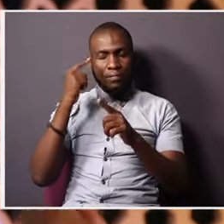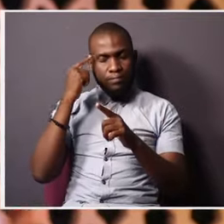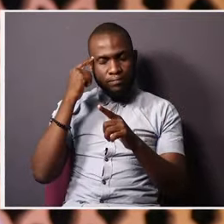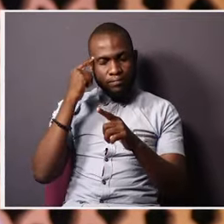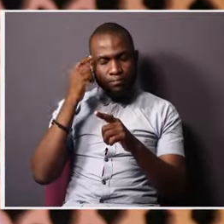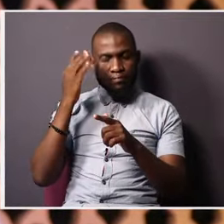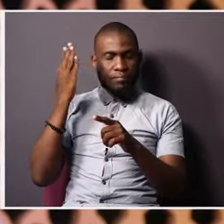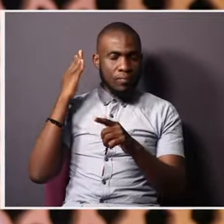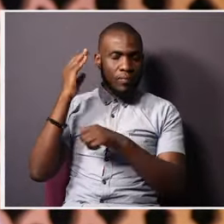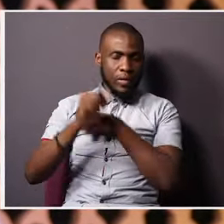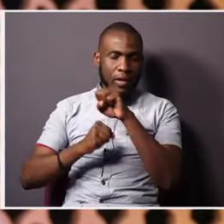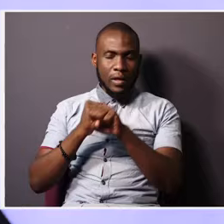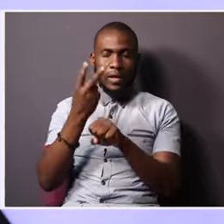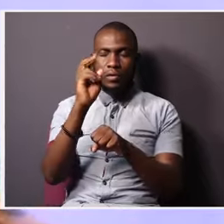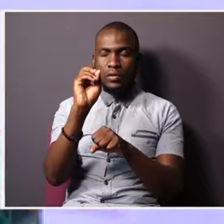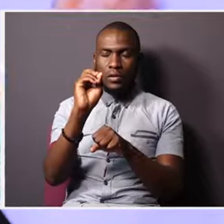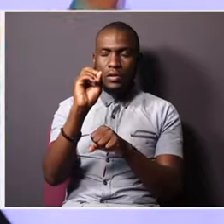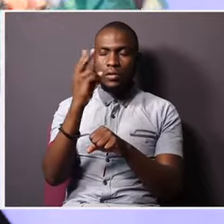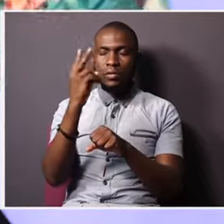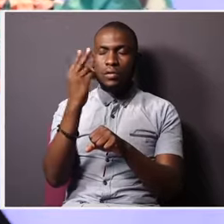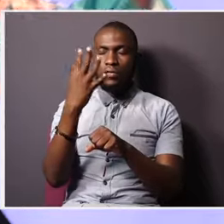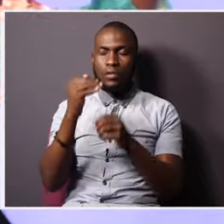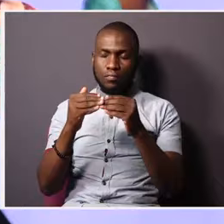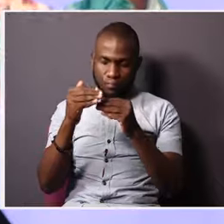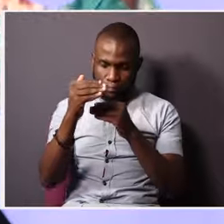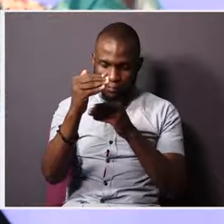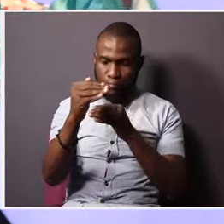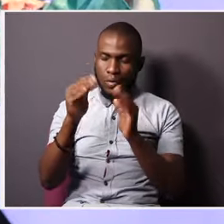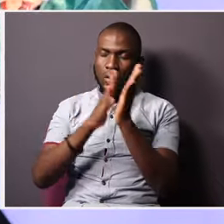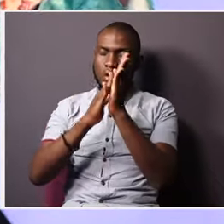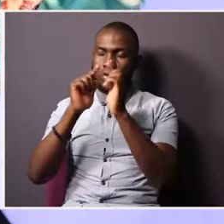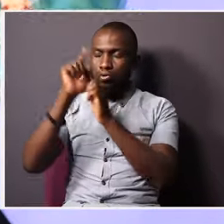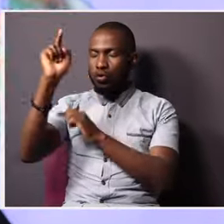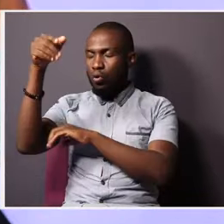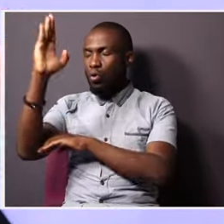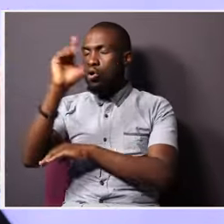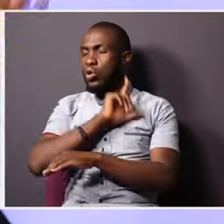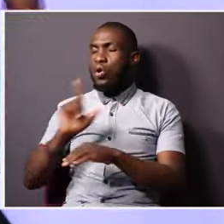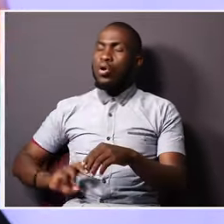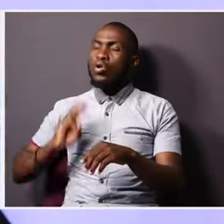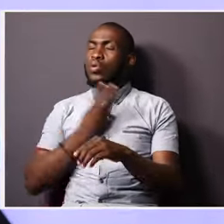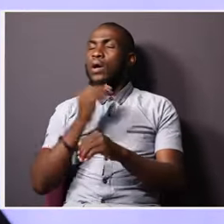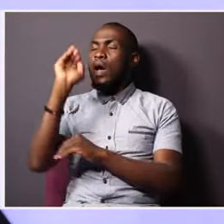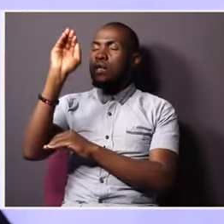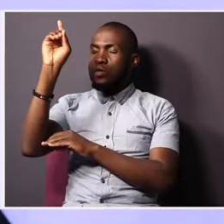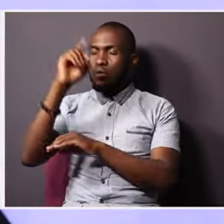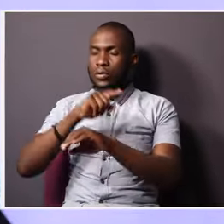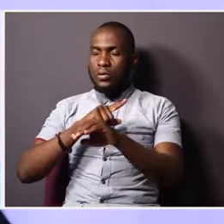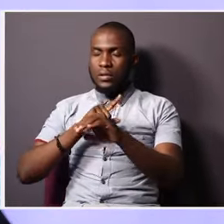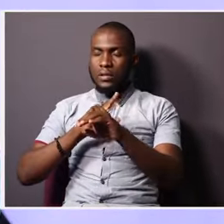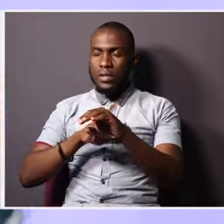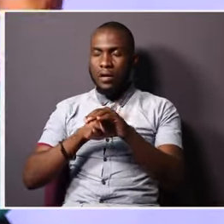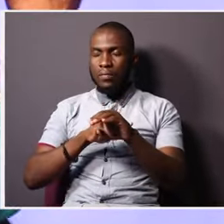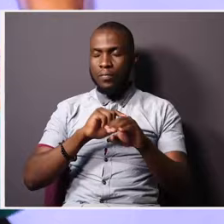year 2024. We say, glory be to you, O God. Lord, we ask you, as we leave this